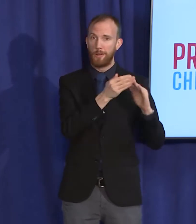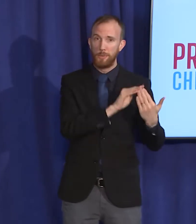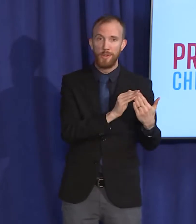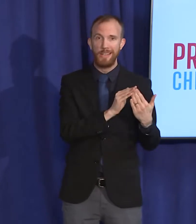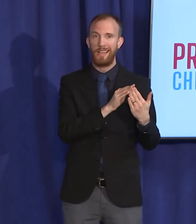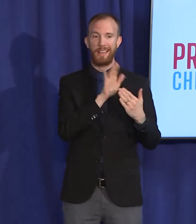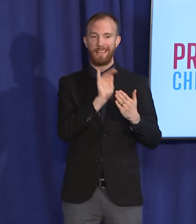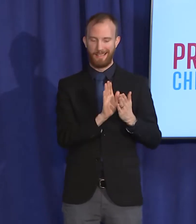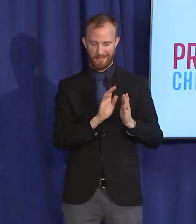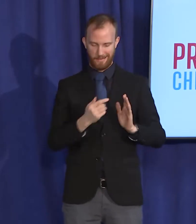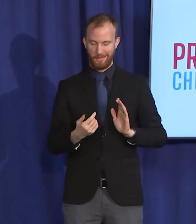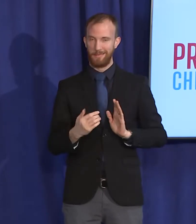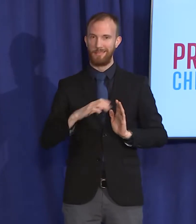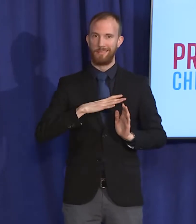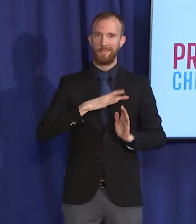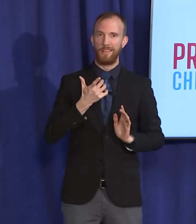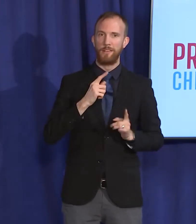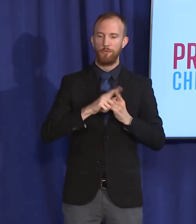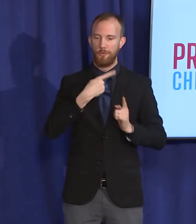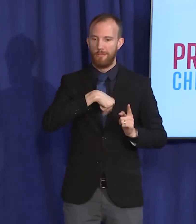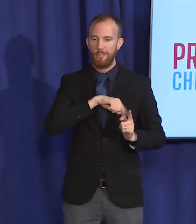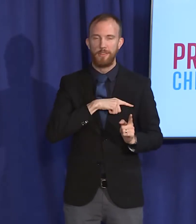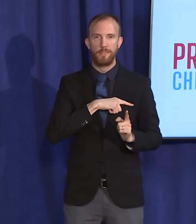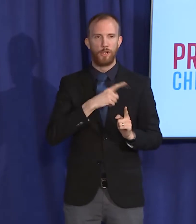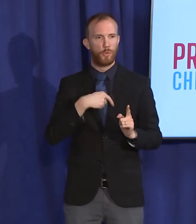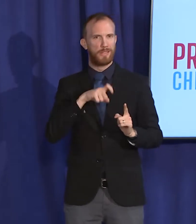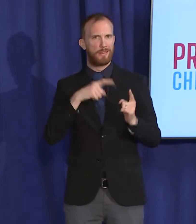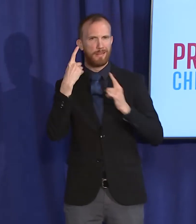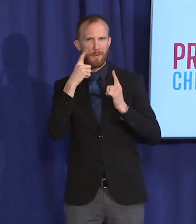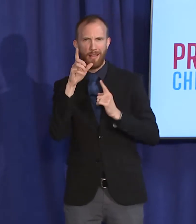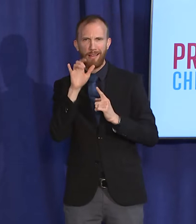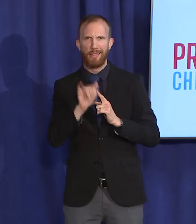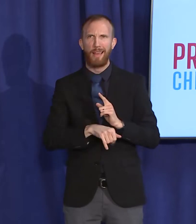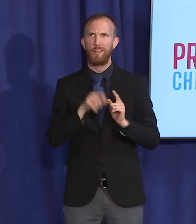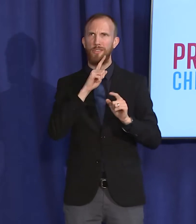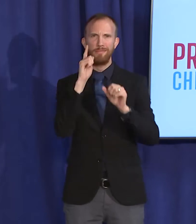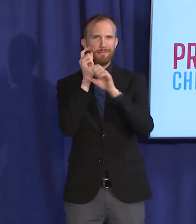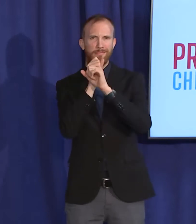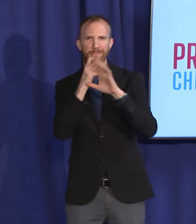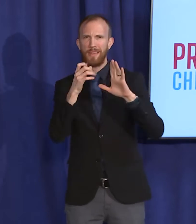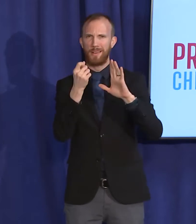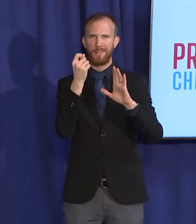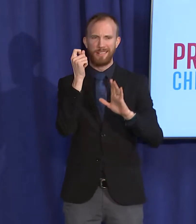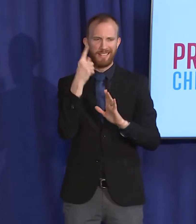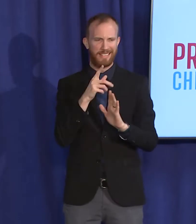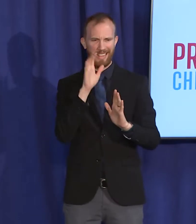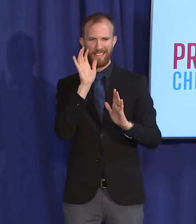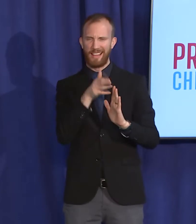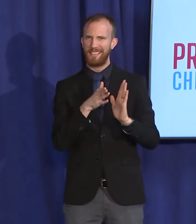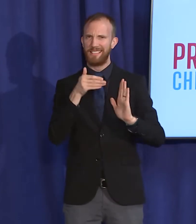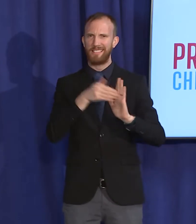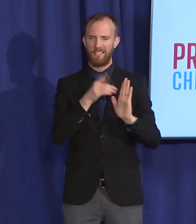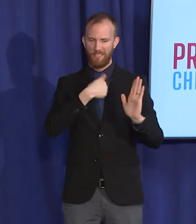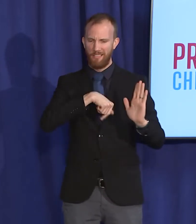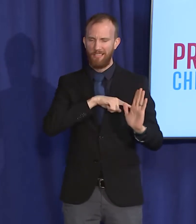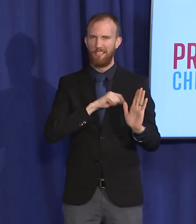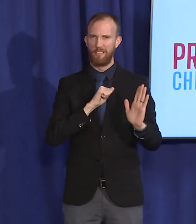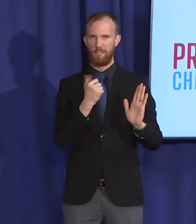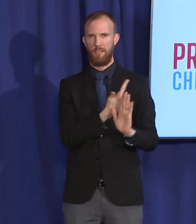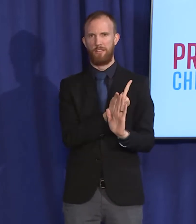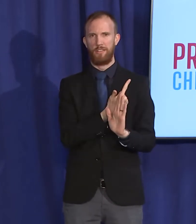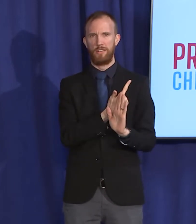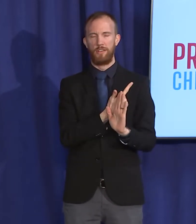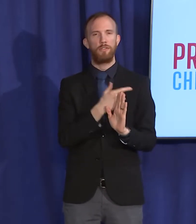we have to attack these hateful acts in that vein. Especially since COVID-19